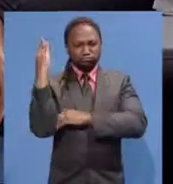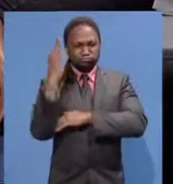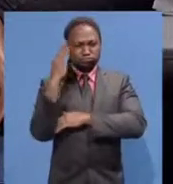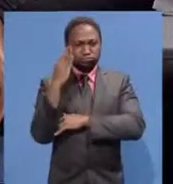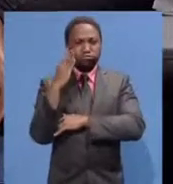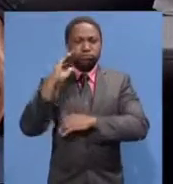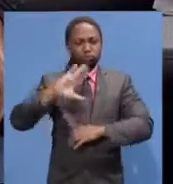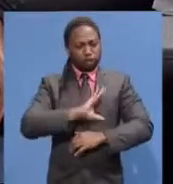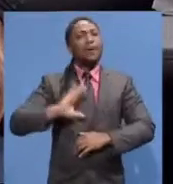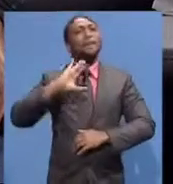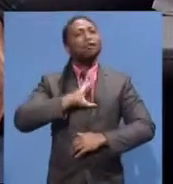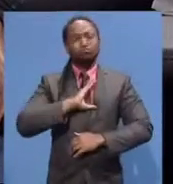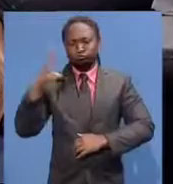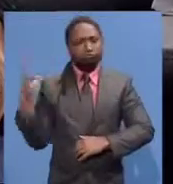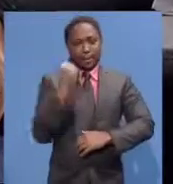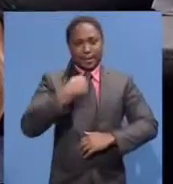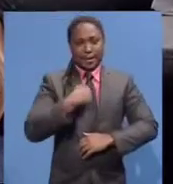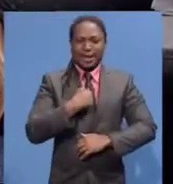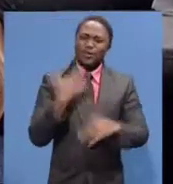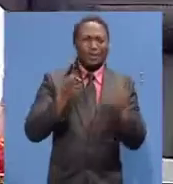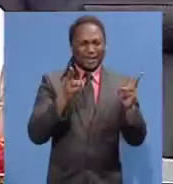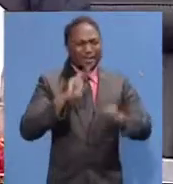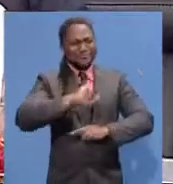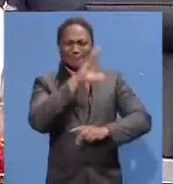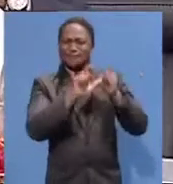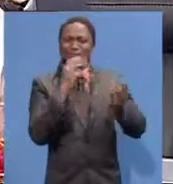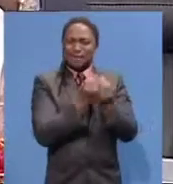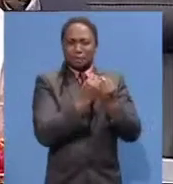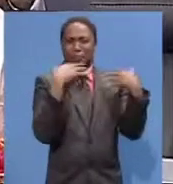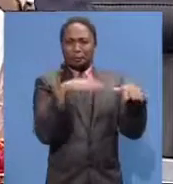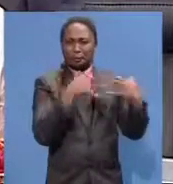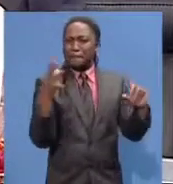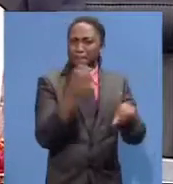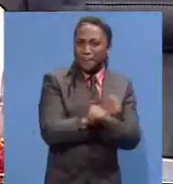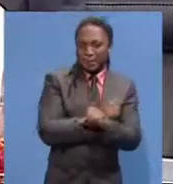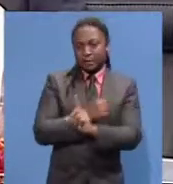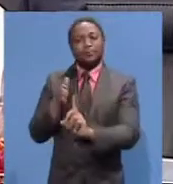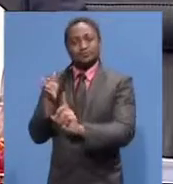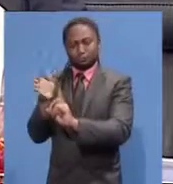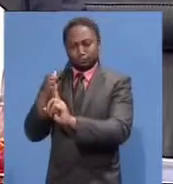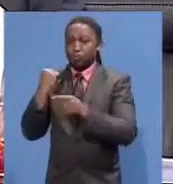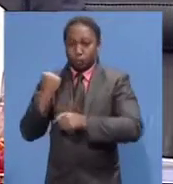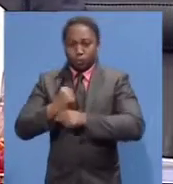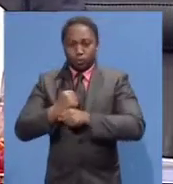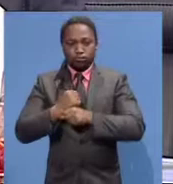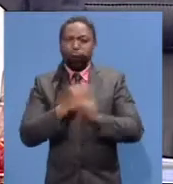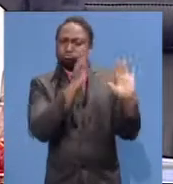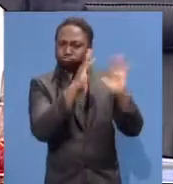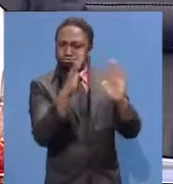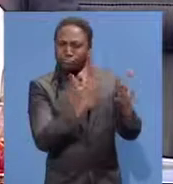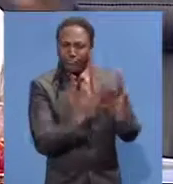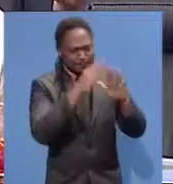his nature, if you do something exceptional and you're South African, he found a way through which to extend his own